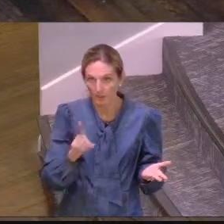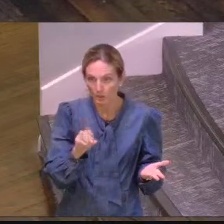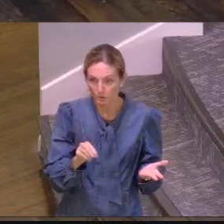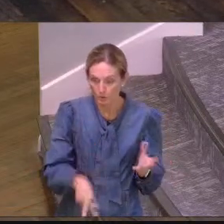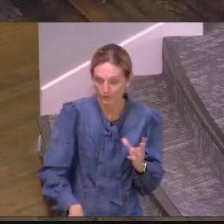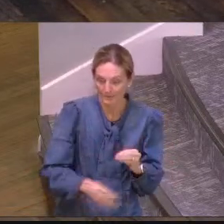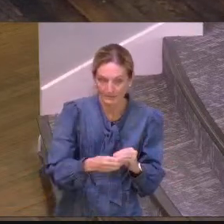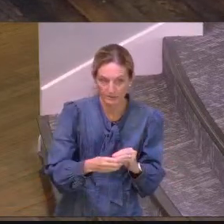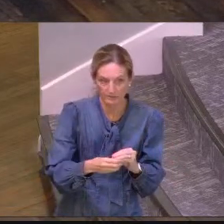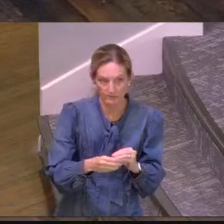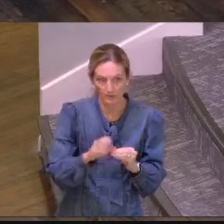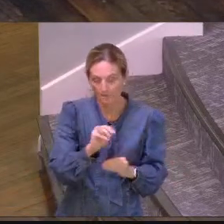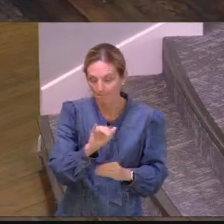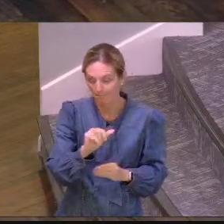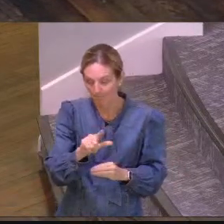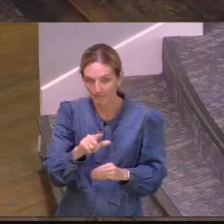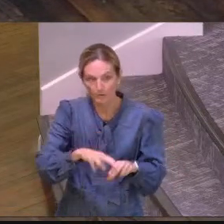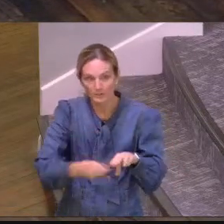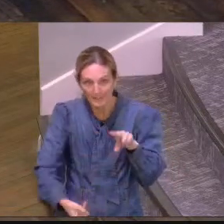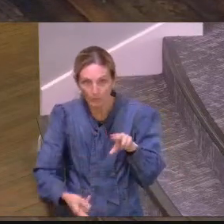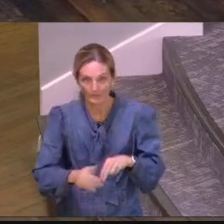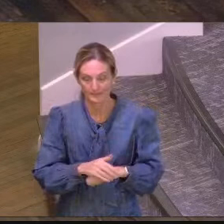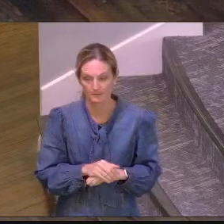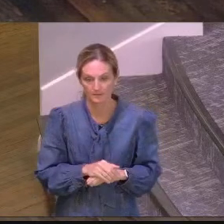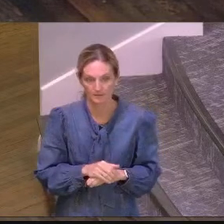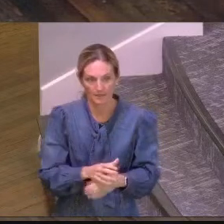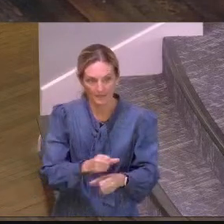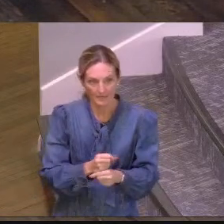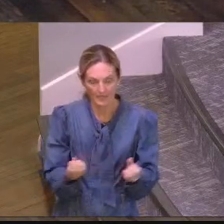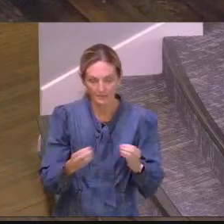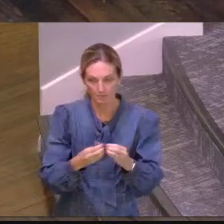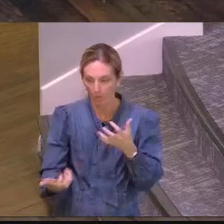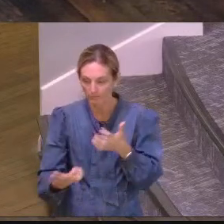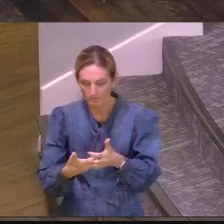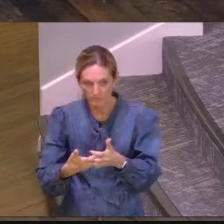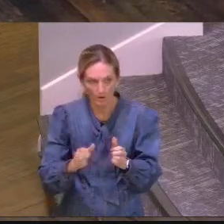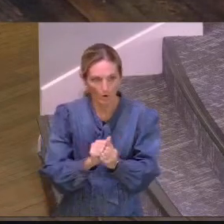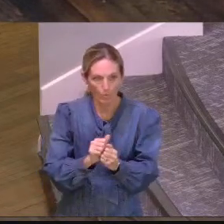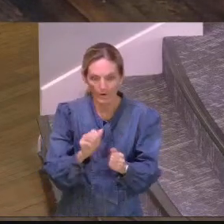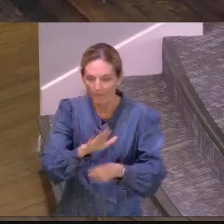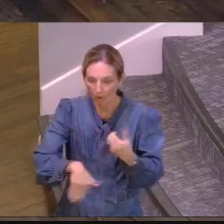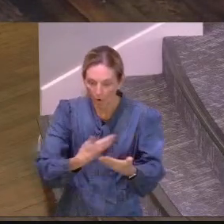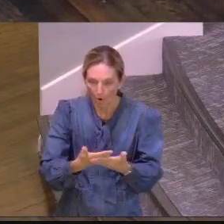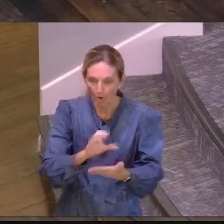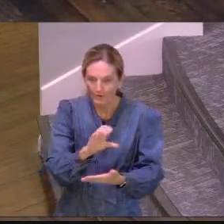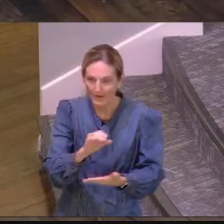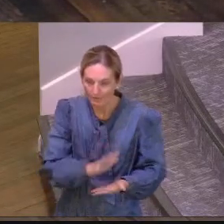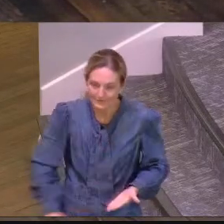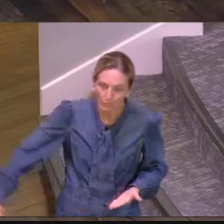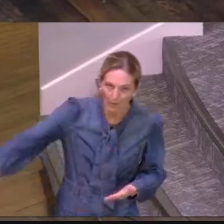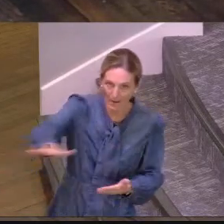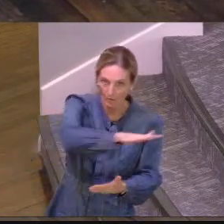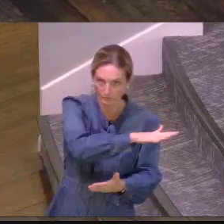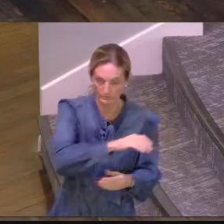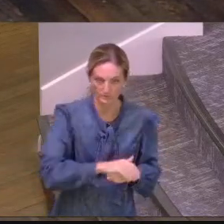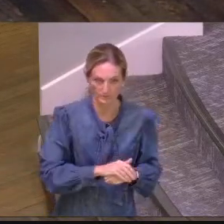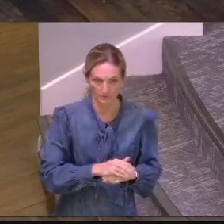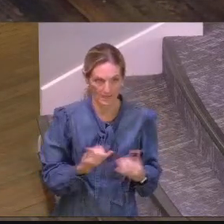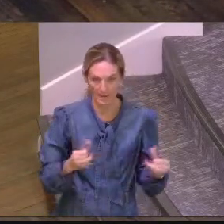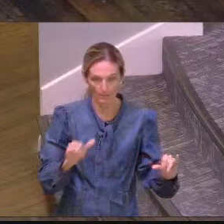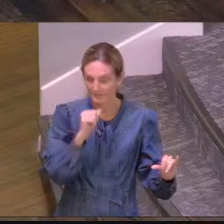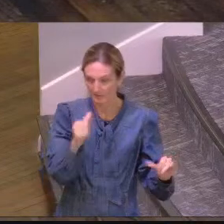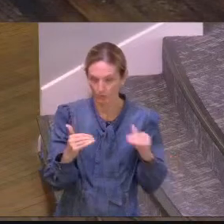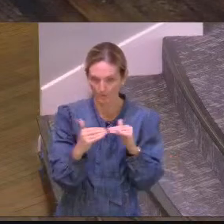additional mill decrease, get us more in line with all the counties around us, and we still wouldn't be